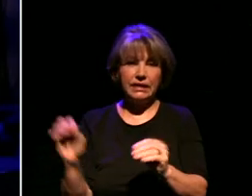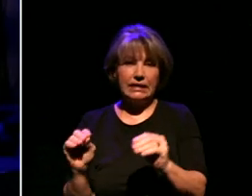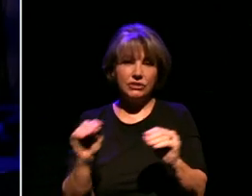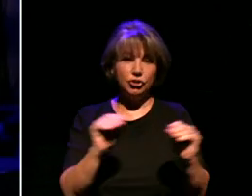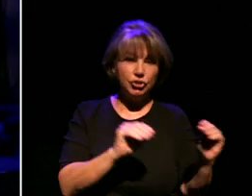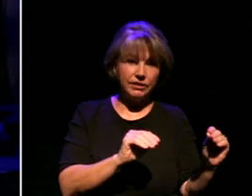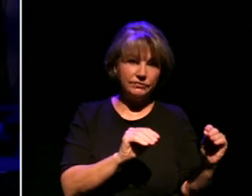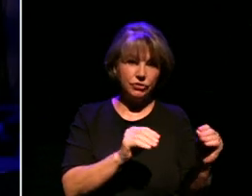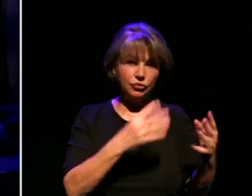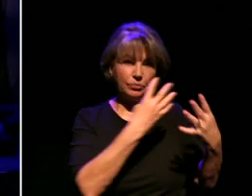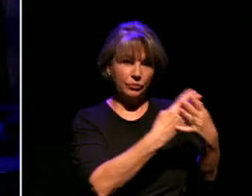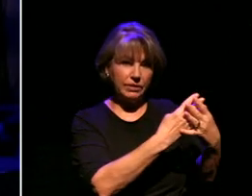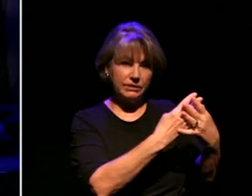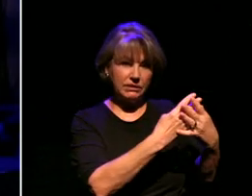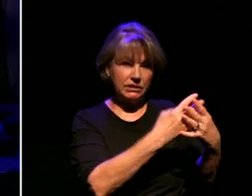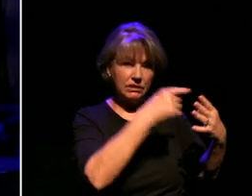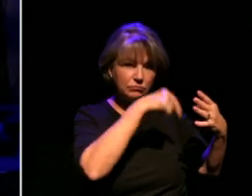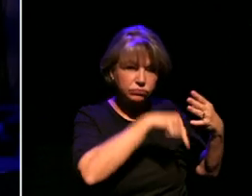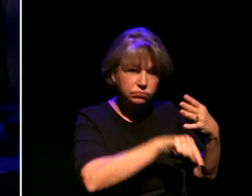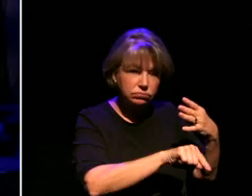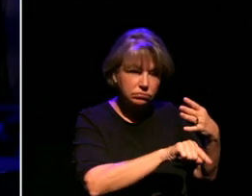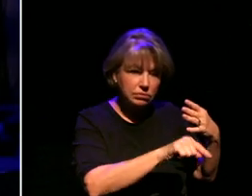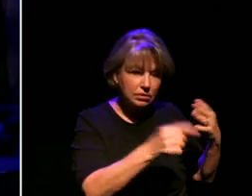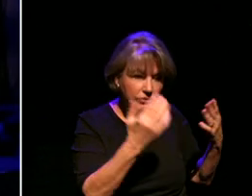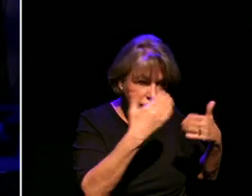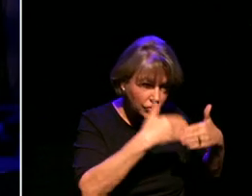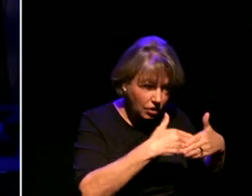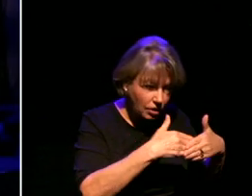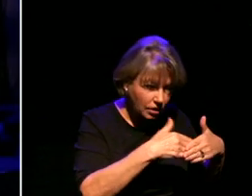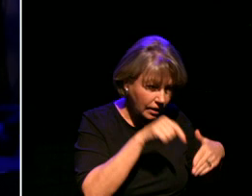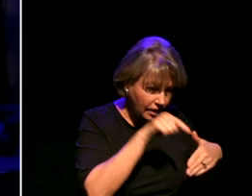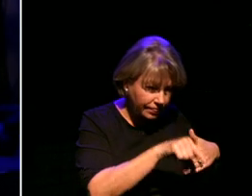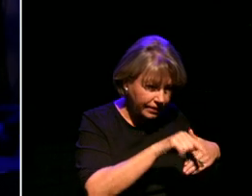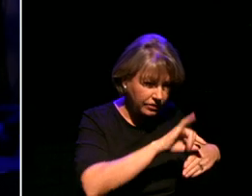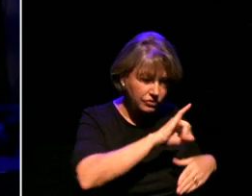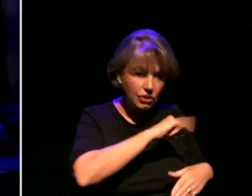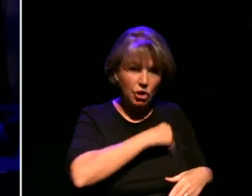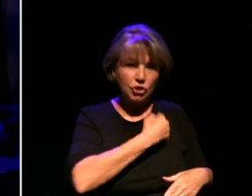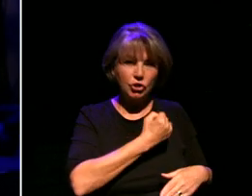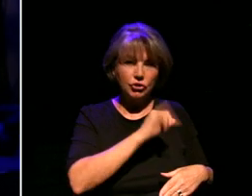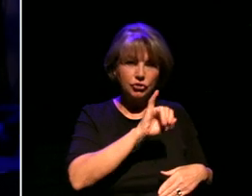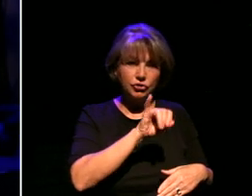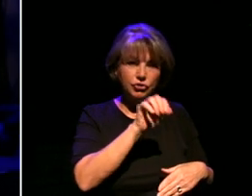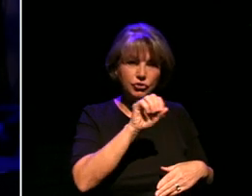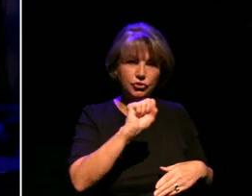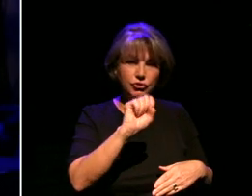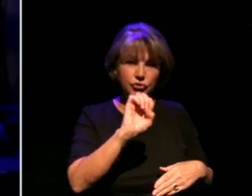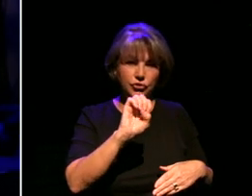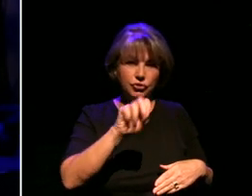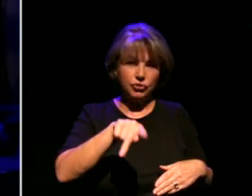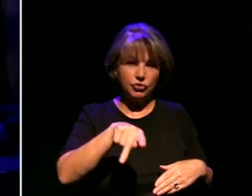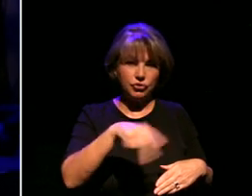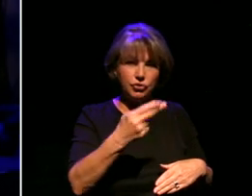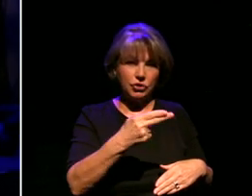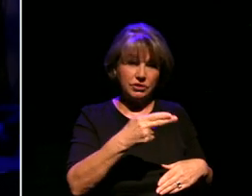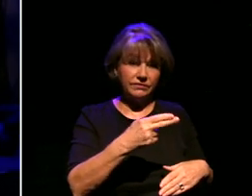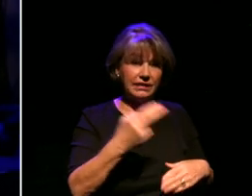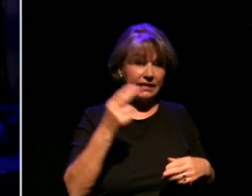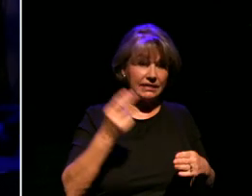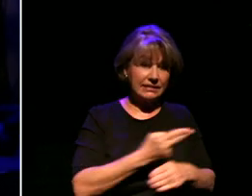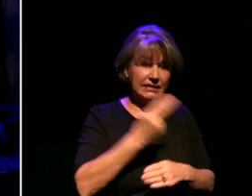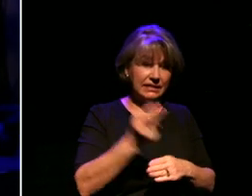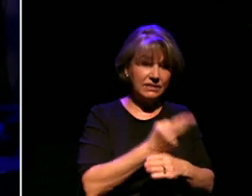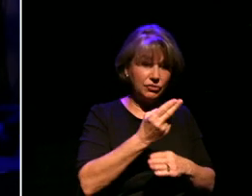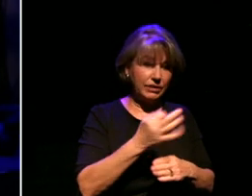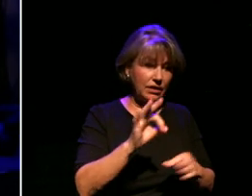in jail, in a pit, in a dungeon, and there's Joseph. And Joseph has a history of interpreting dreams.